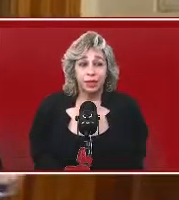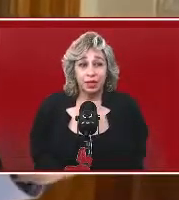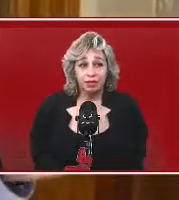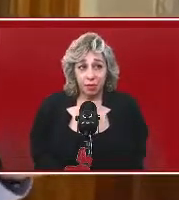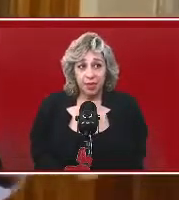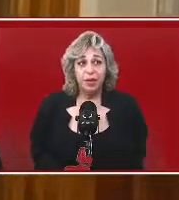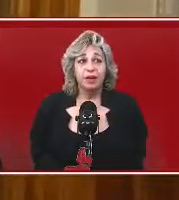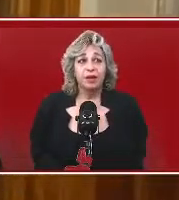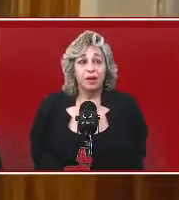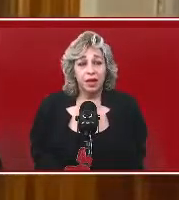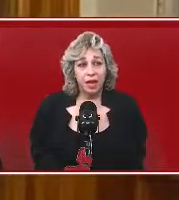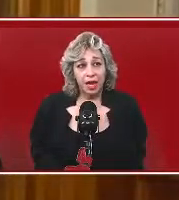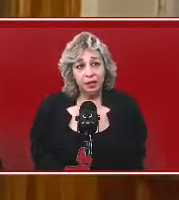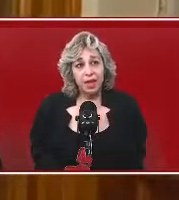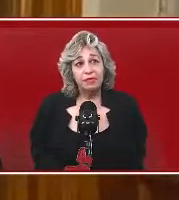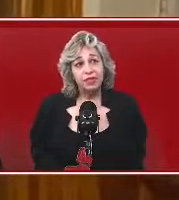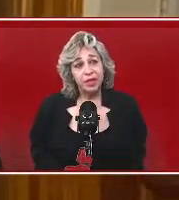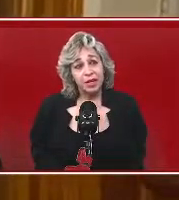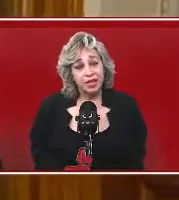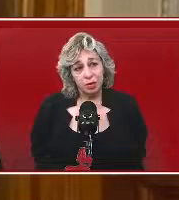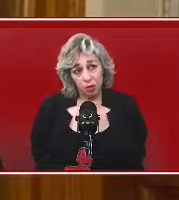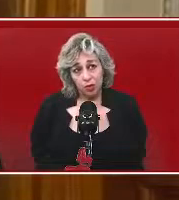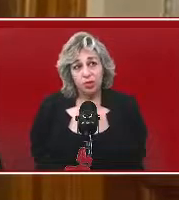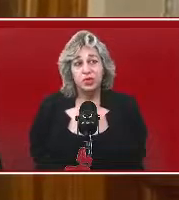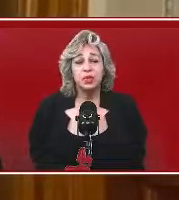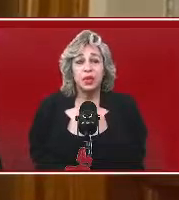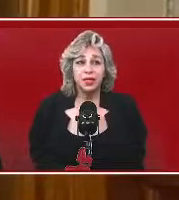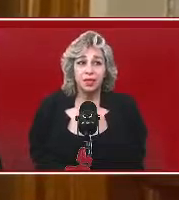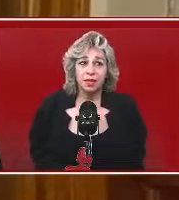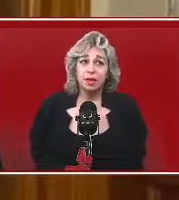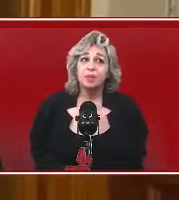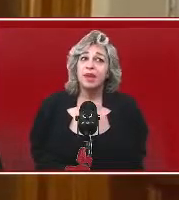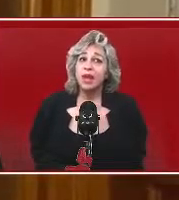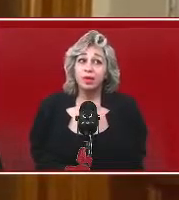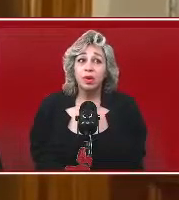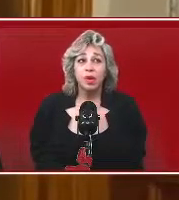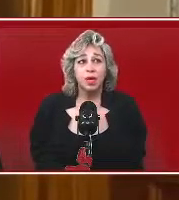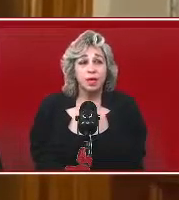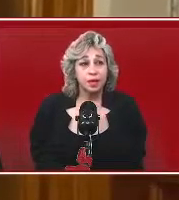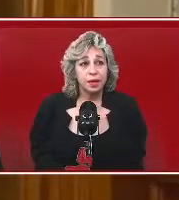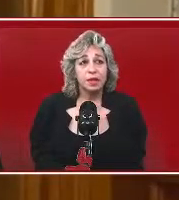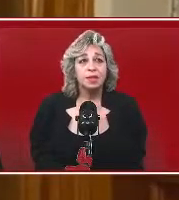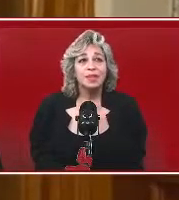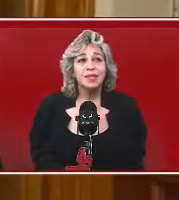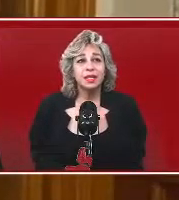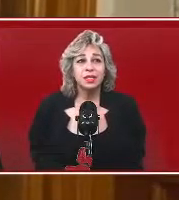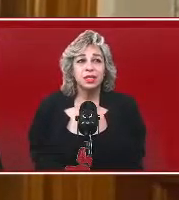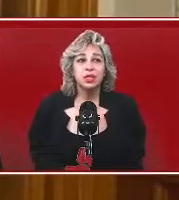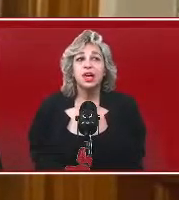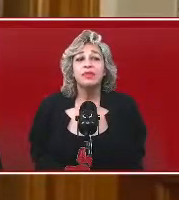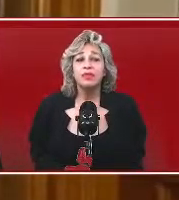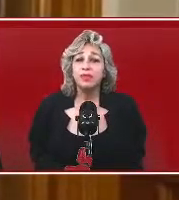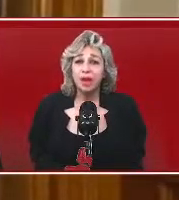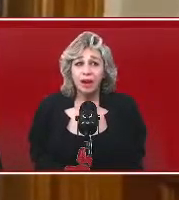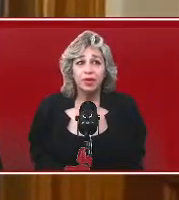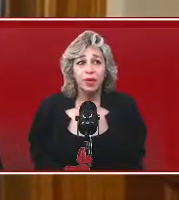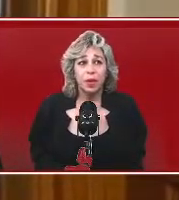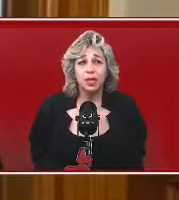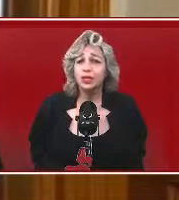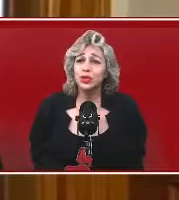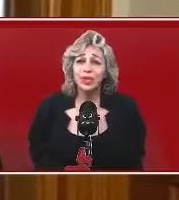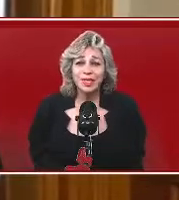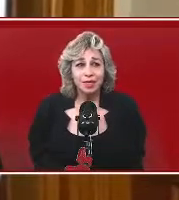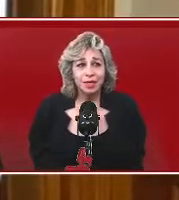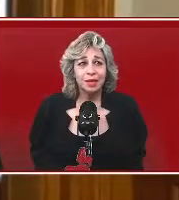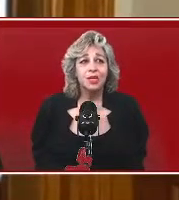vamos. From Y there. luego And a then los after demás. that, we'll go Pero va to a the ser a rest. todos. But Es everyone, gobernar para this todos. is to govern for Atender a everyone,